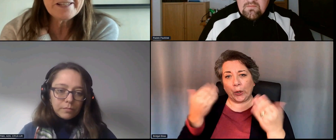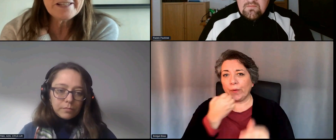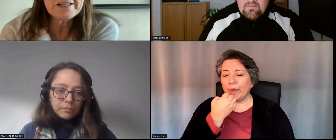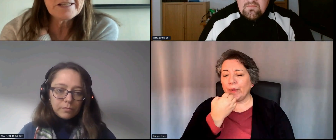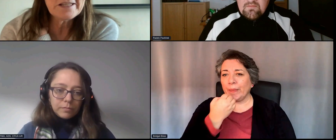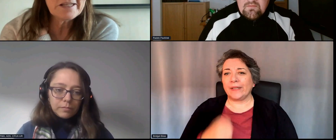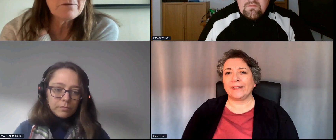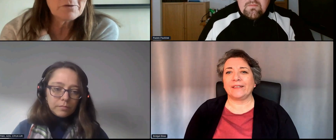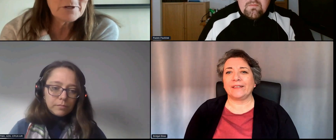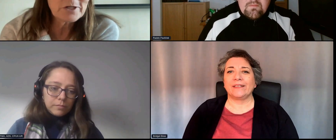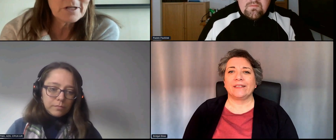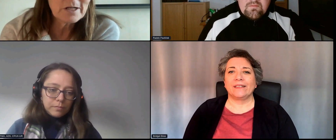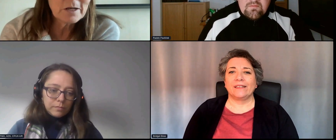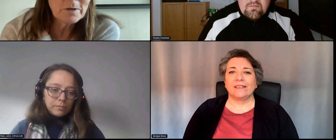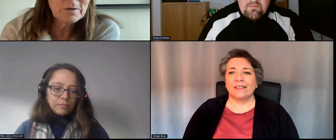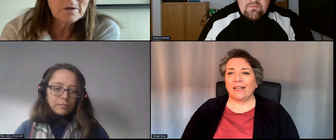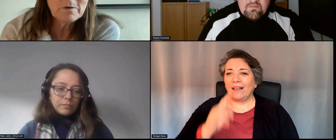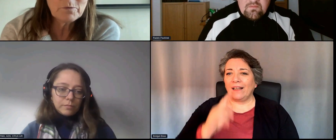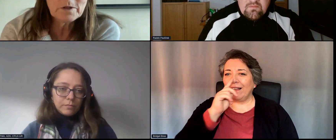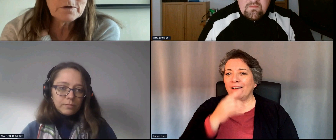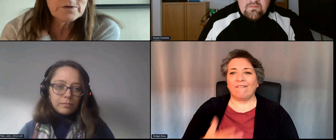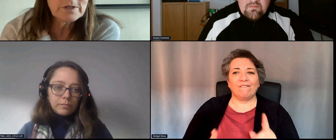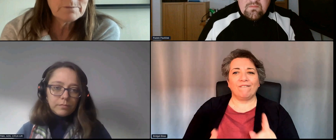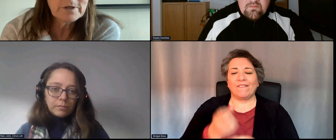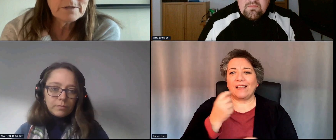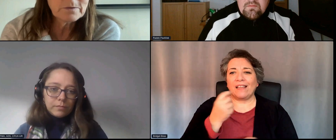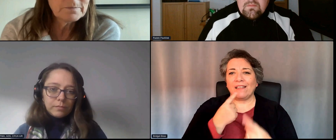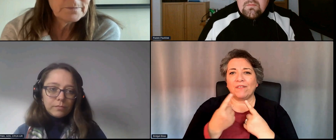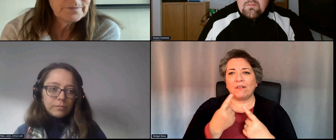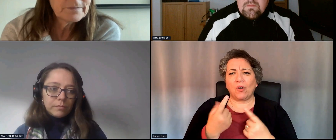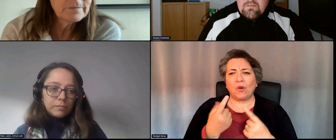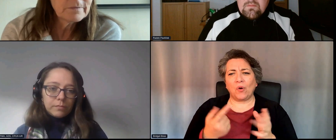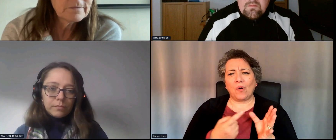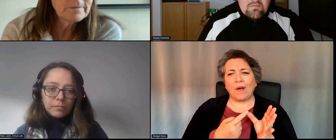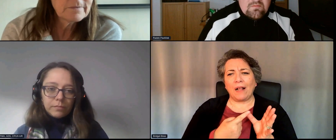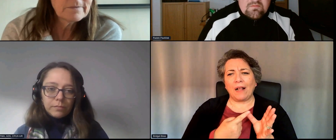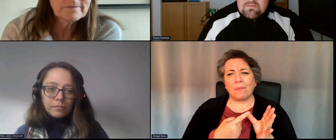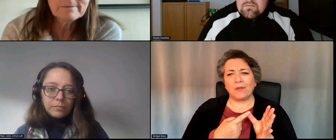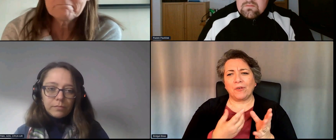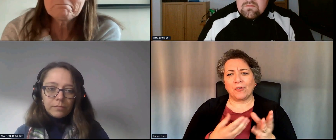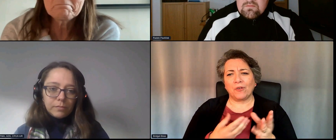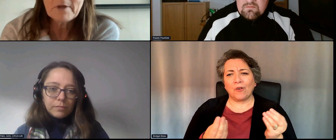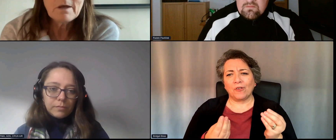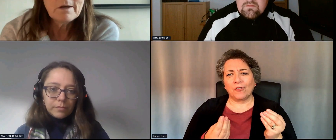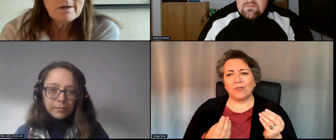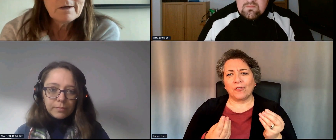the information, and now I don't know if we lost Alberto.